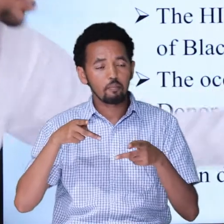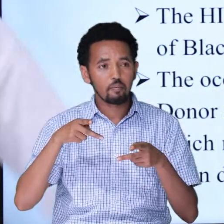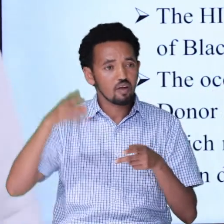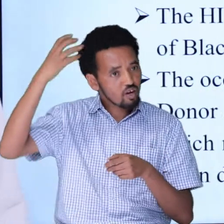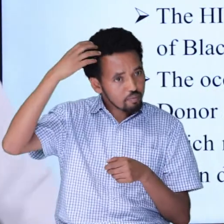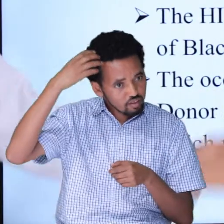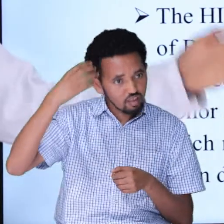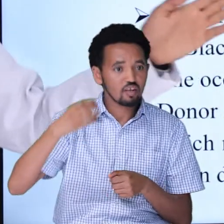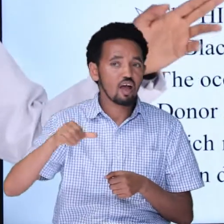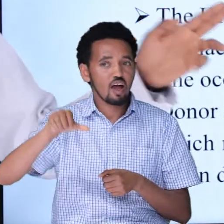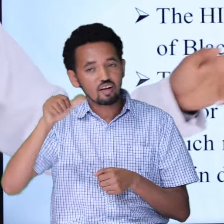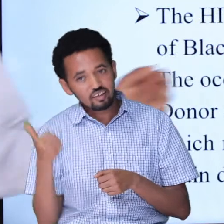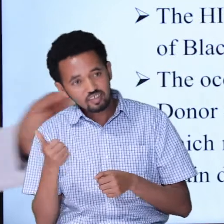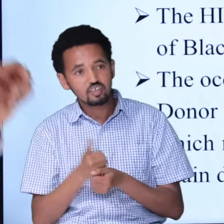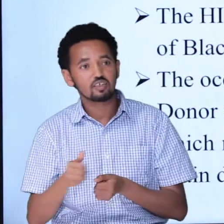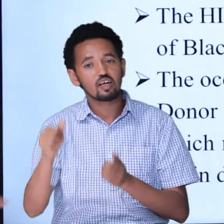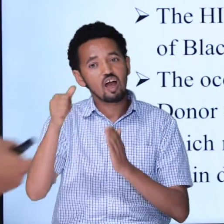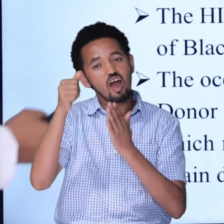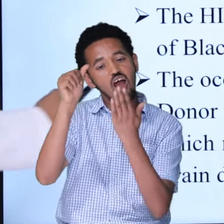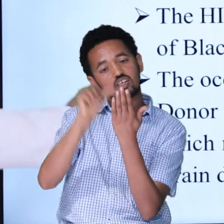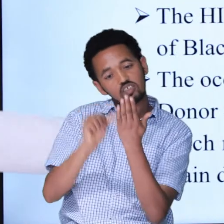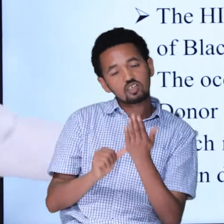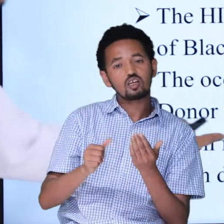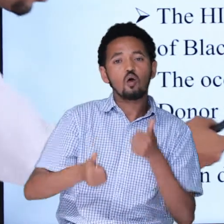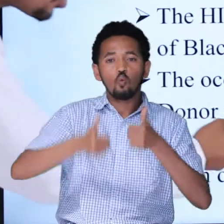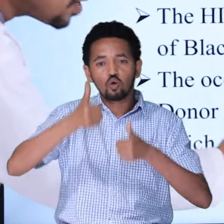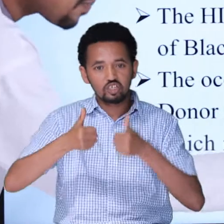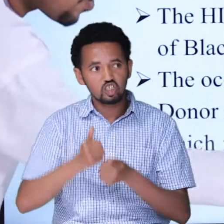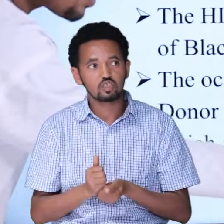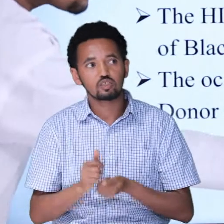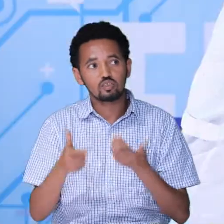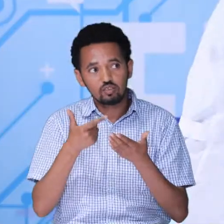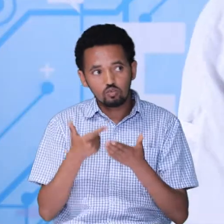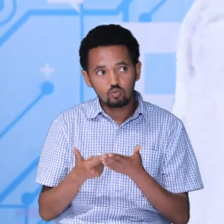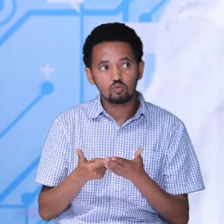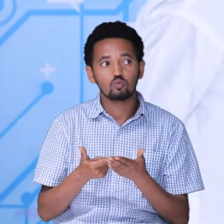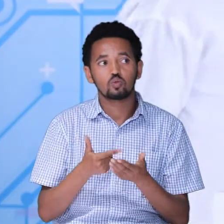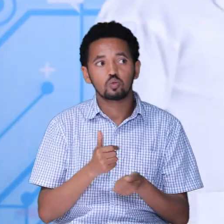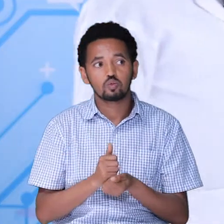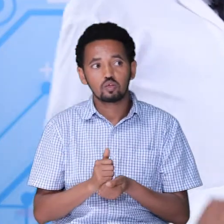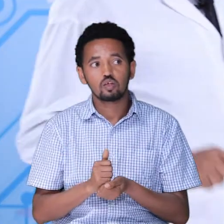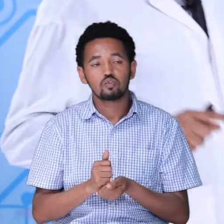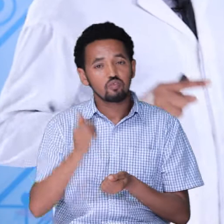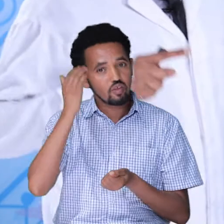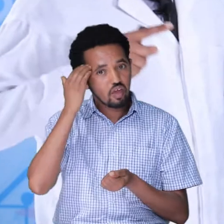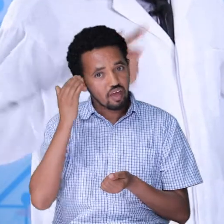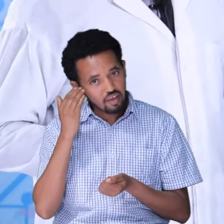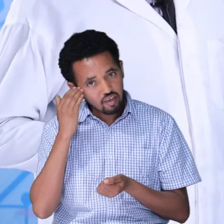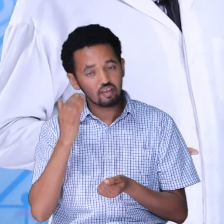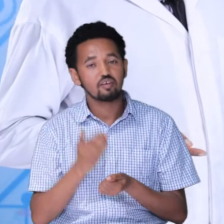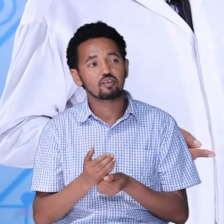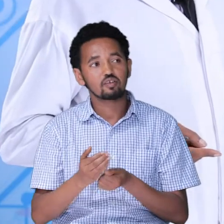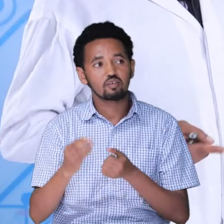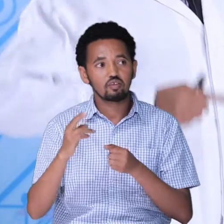own agenda and priorities, which may not be priority to aid receipt